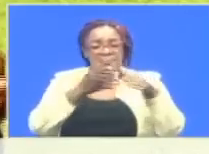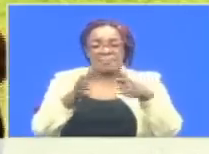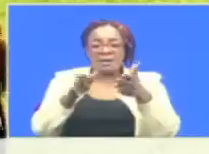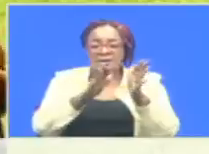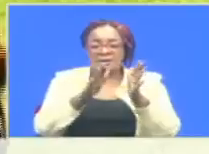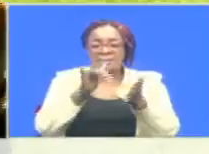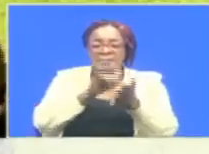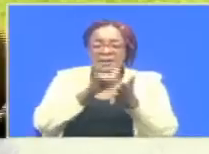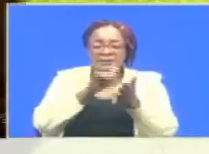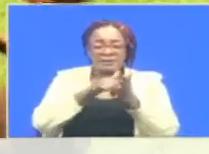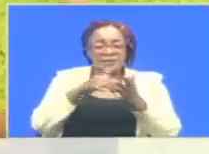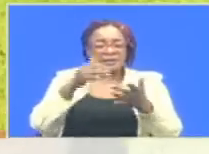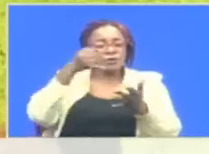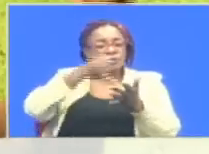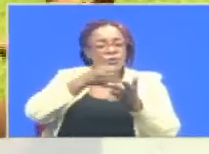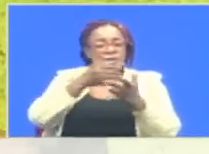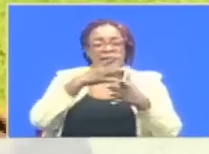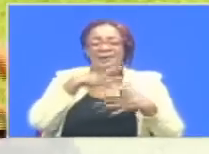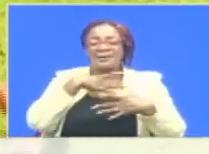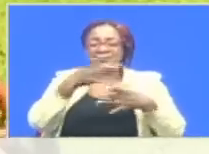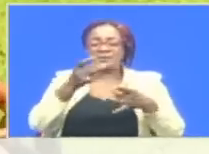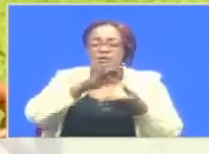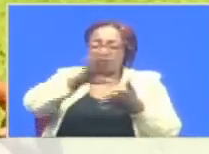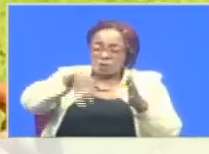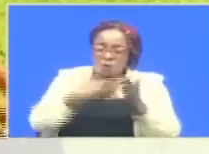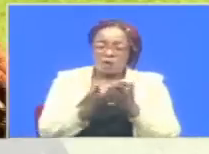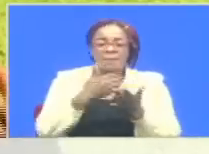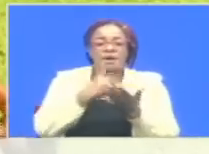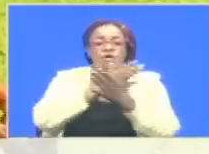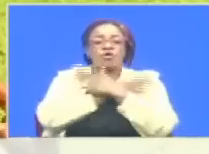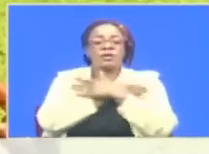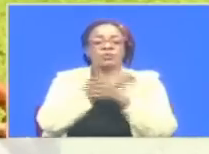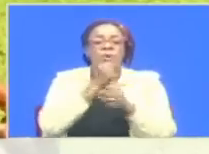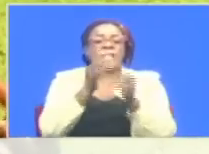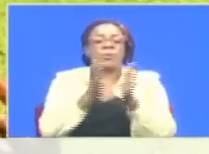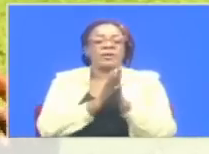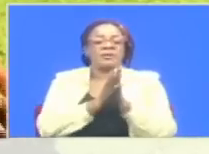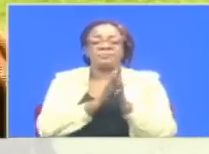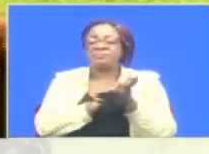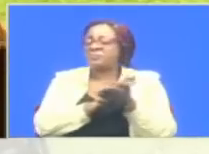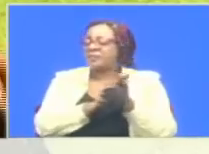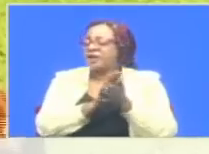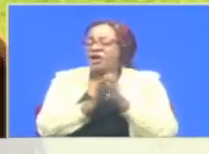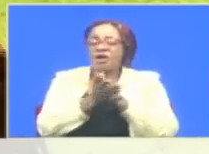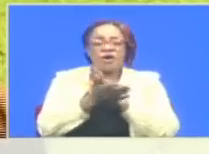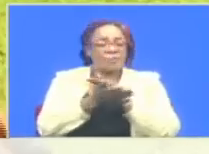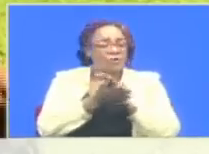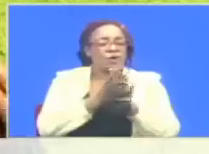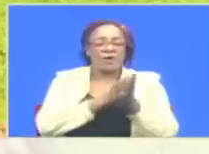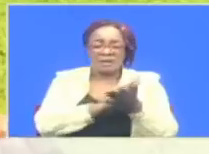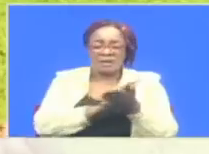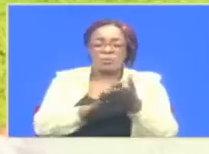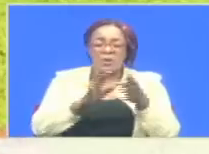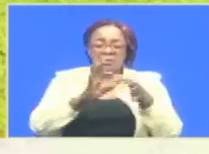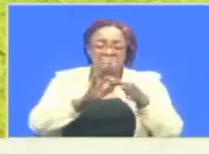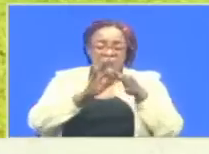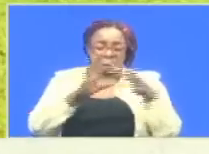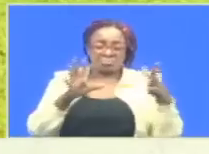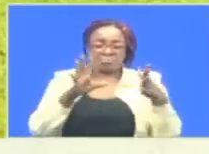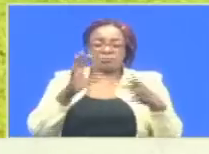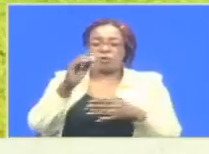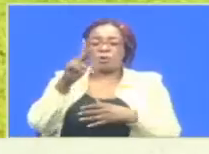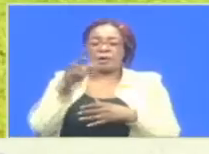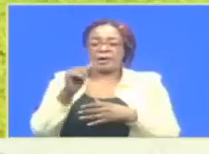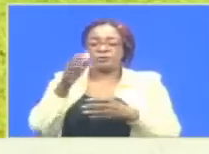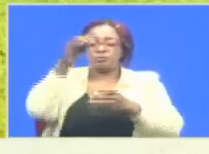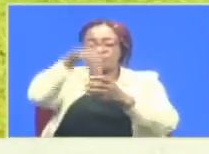into account the interests of all my colleagues that we are working with. None of us will move out of OKA to go and